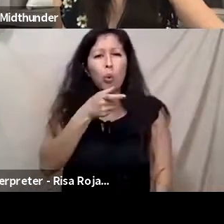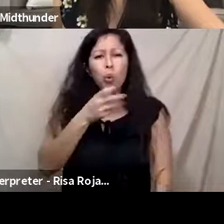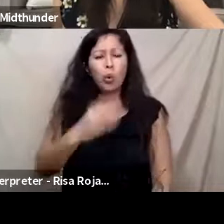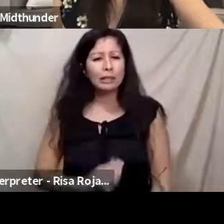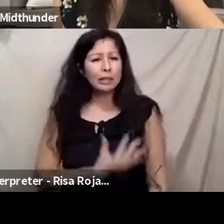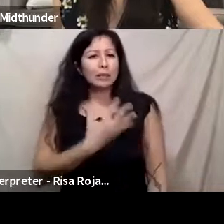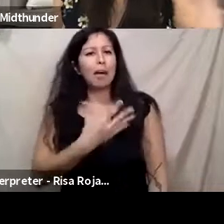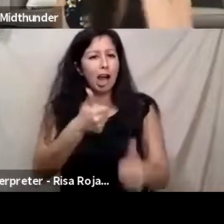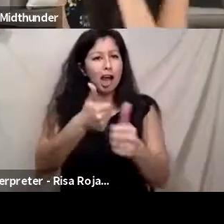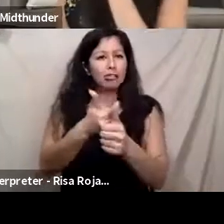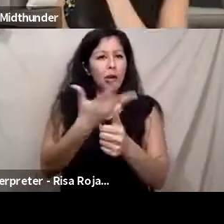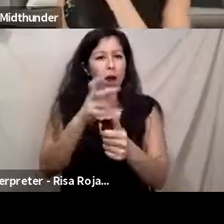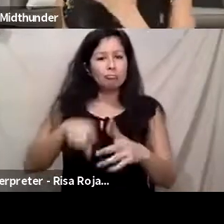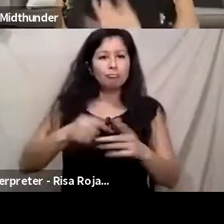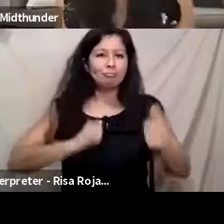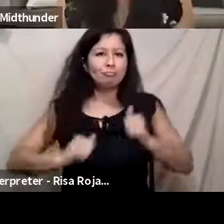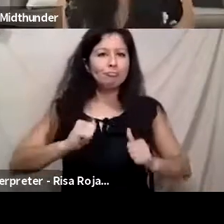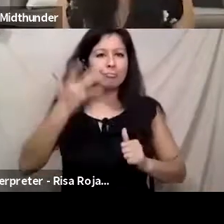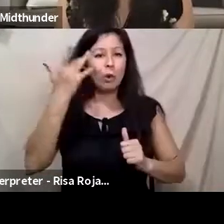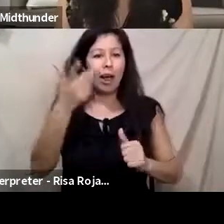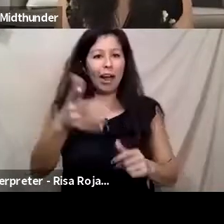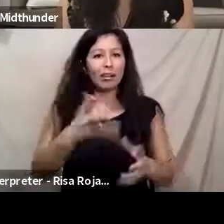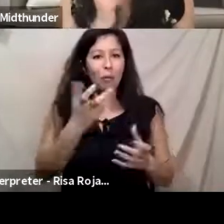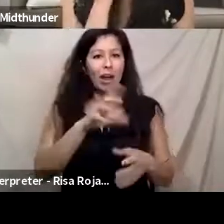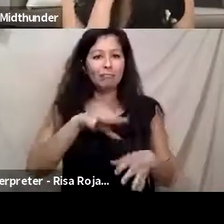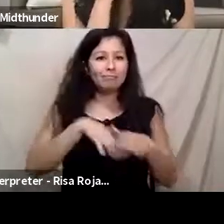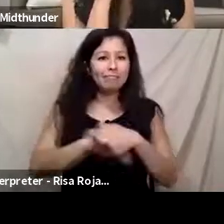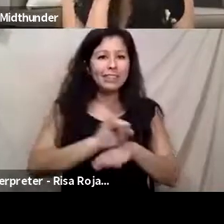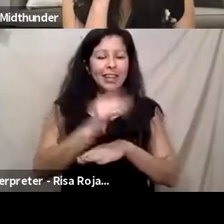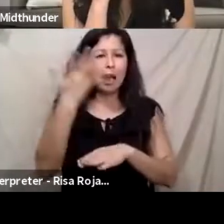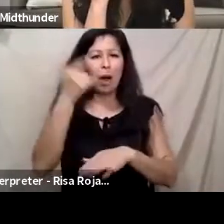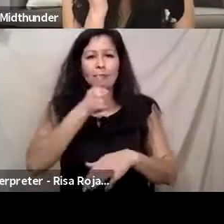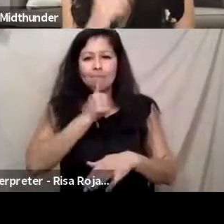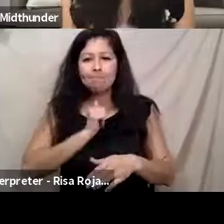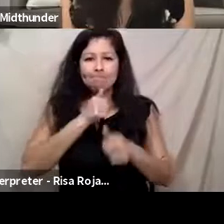inspired you to get into your field, and what encourages you to stick it out?